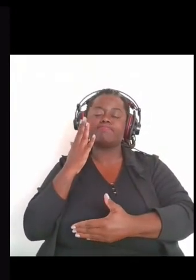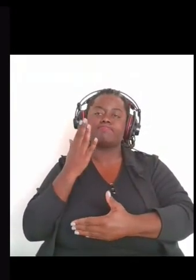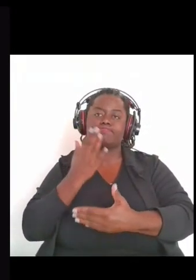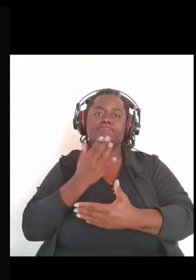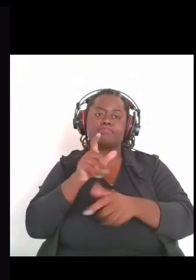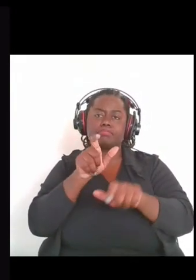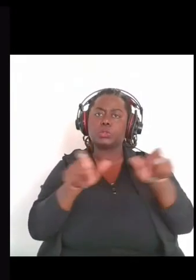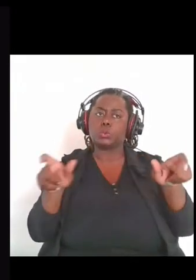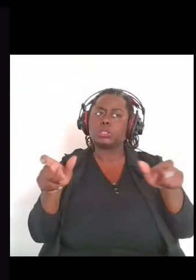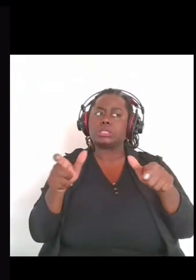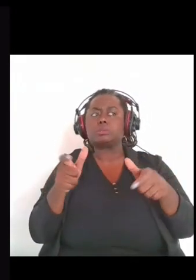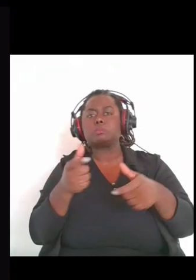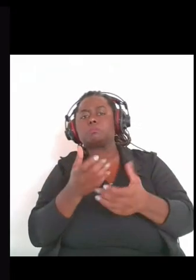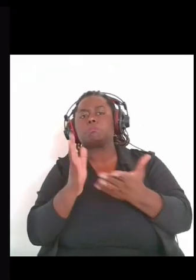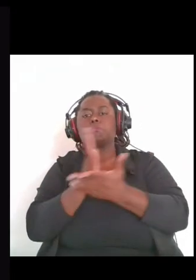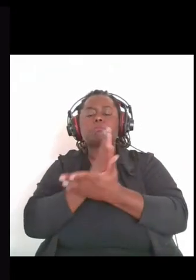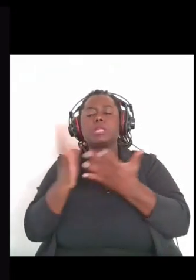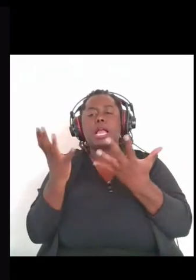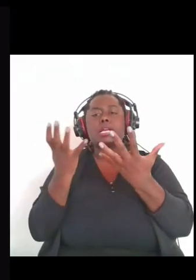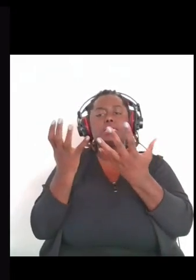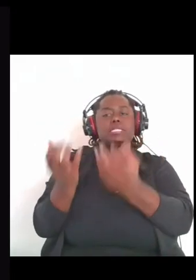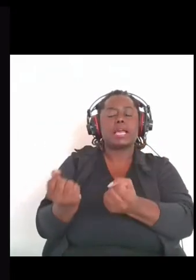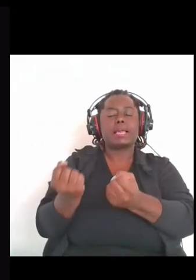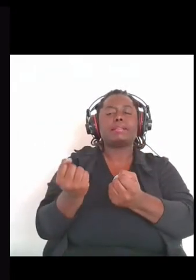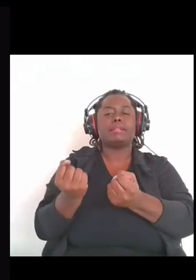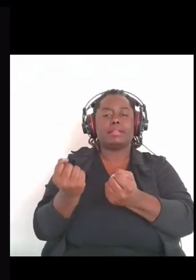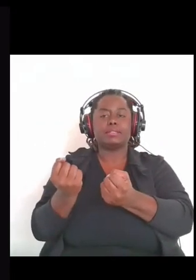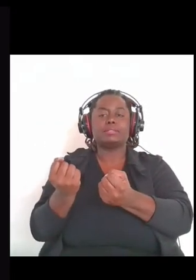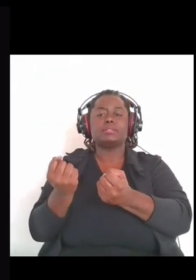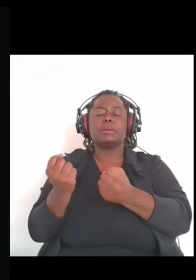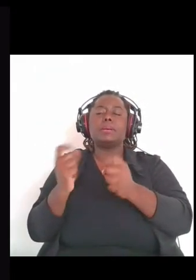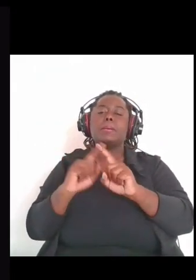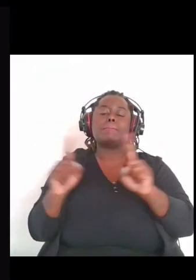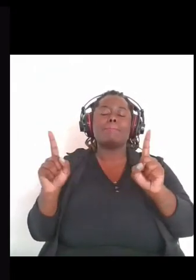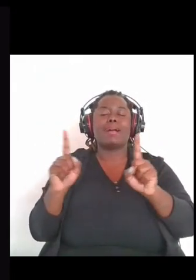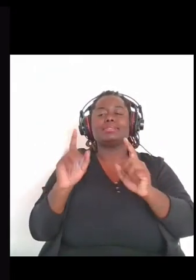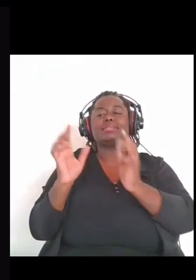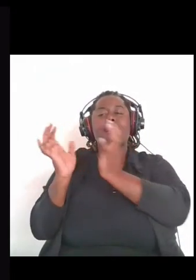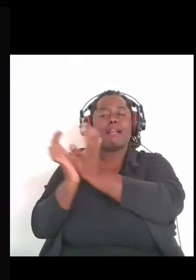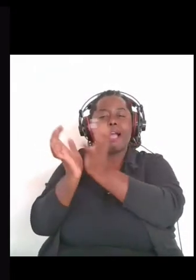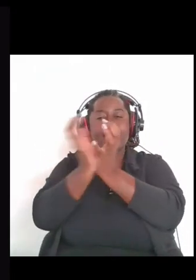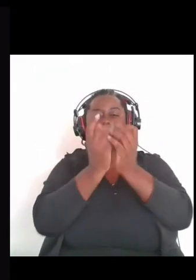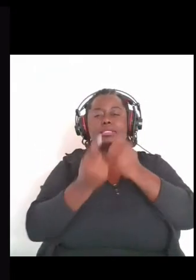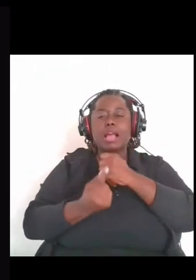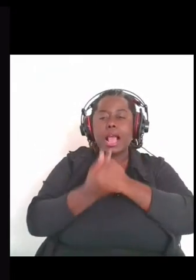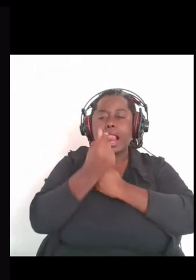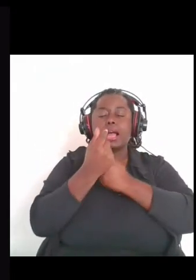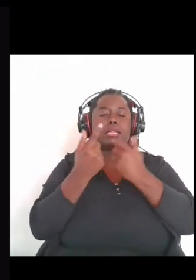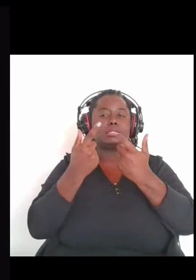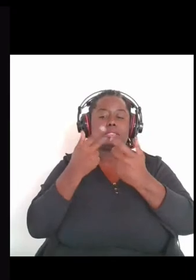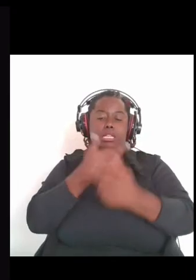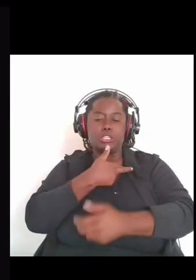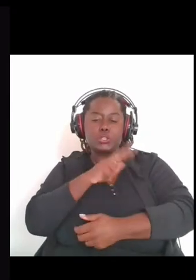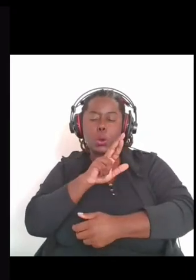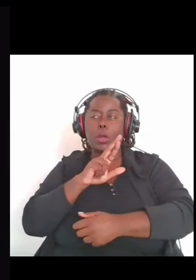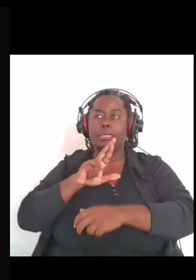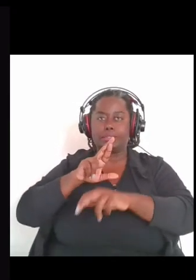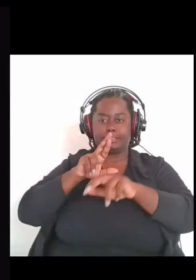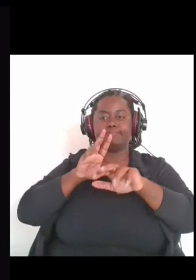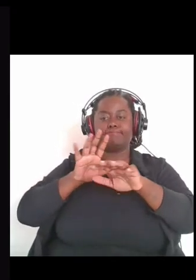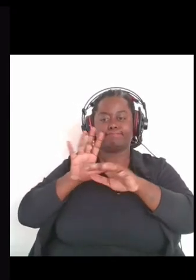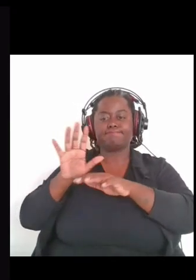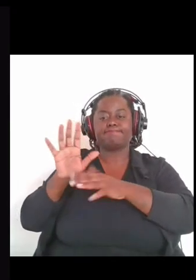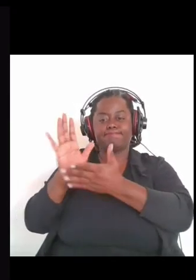caste and class and religion have suddenly become religion definitely has taken a big huge